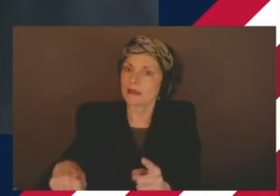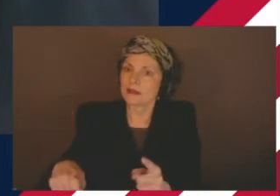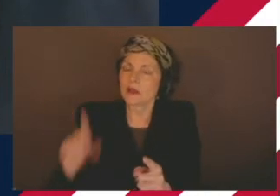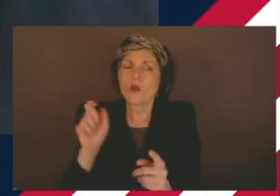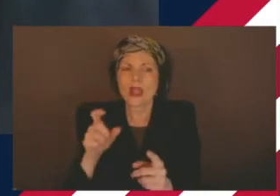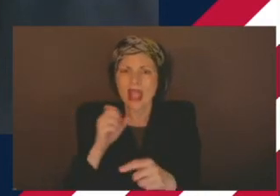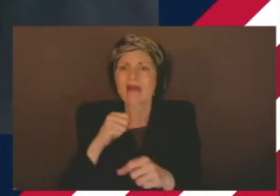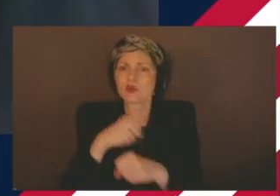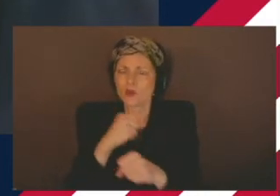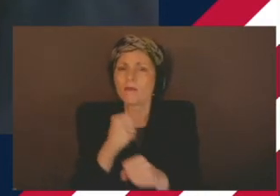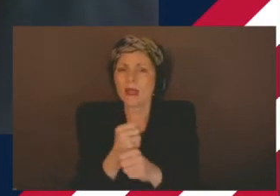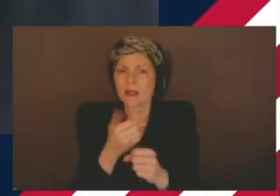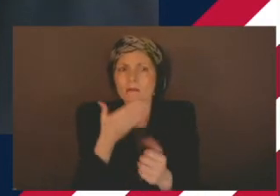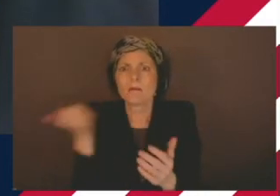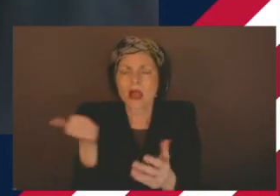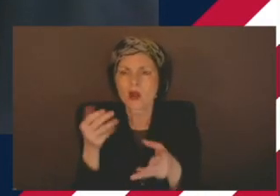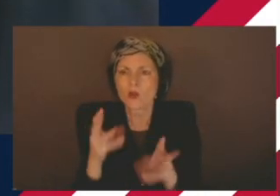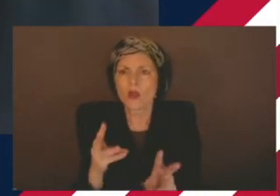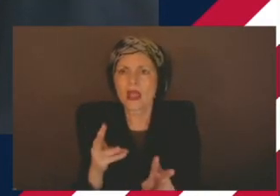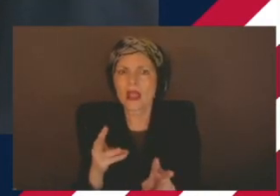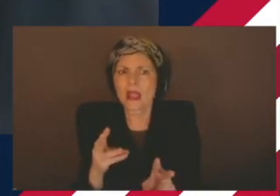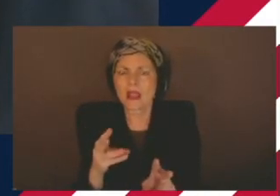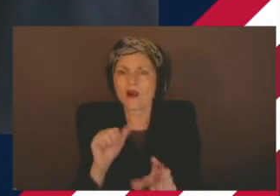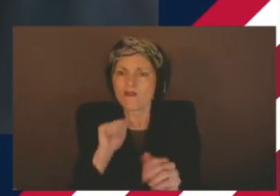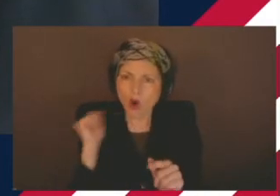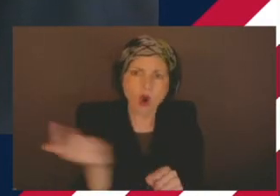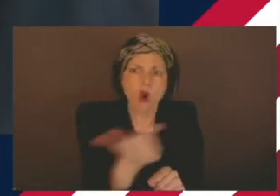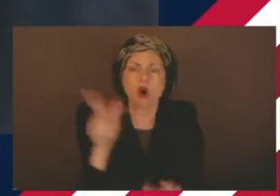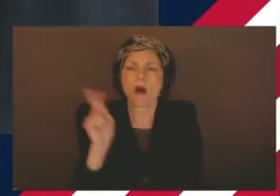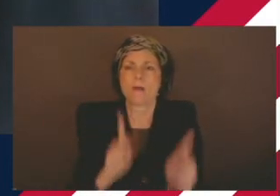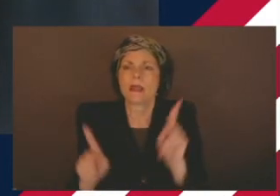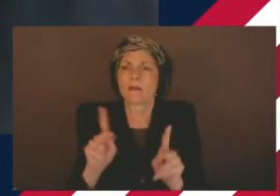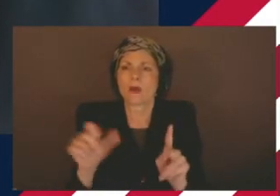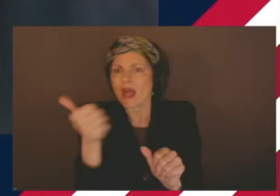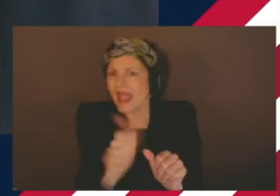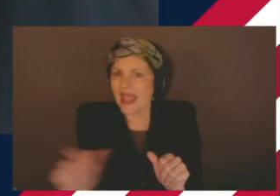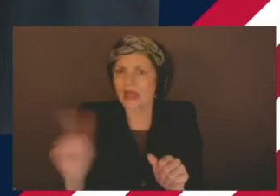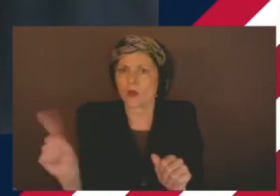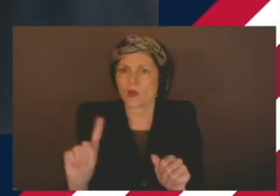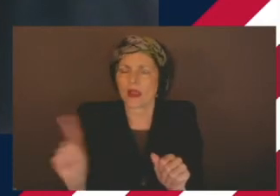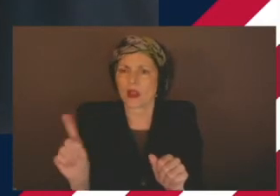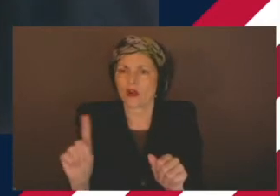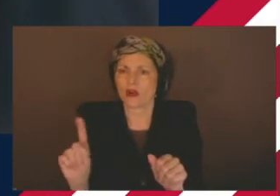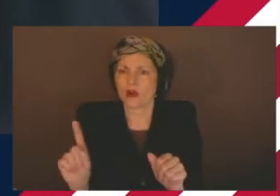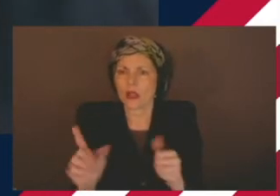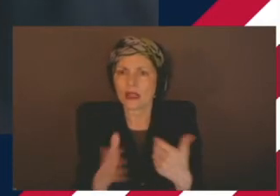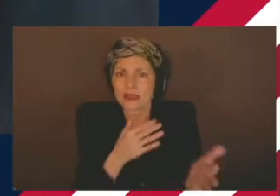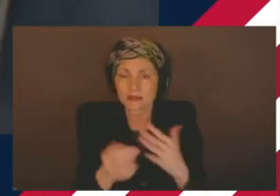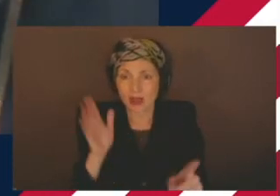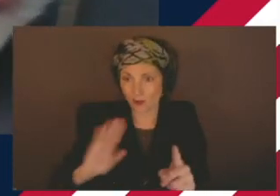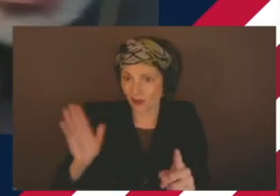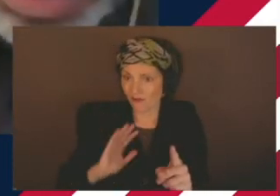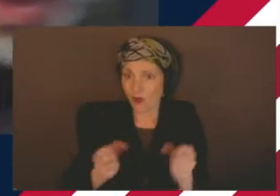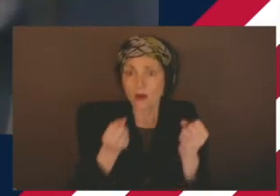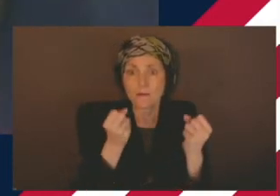includes jurisdictions that were covered by the VRA and jurisdictions that have passed voter suppression laws